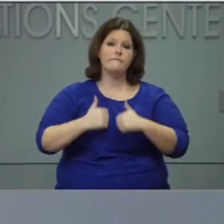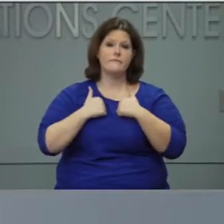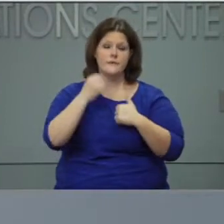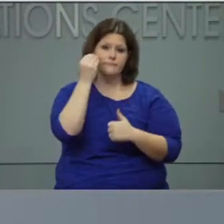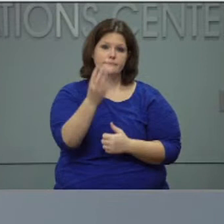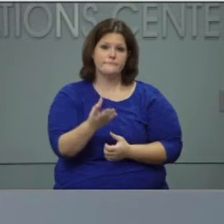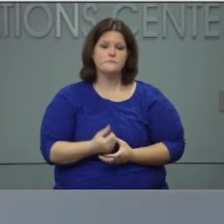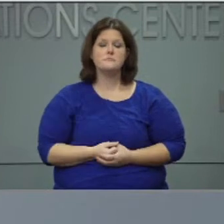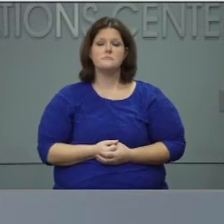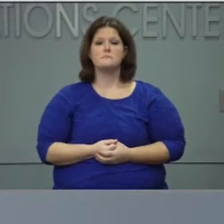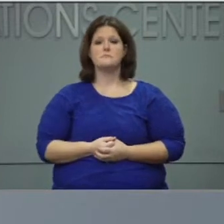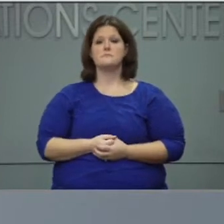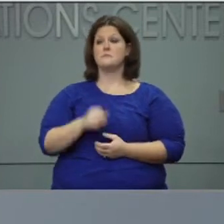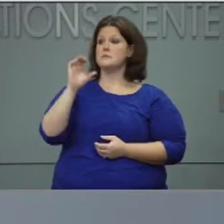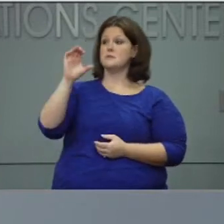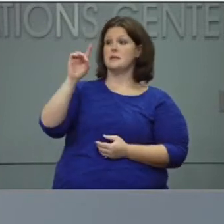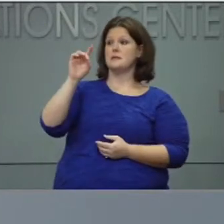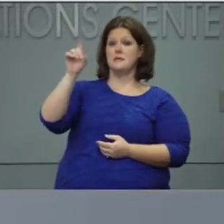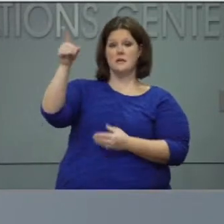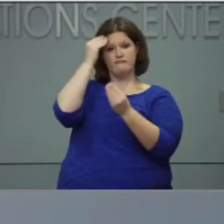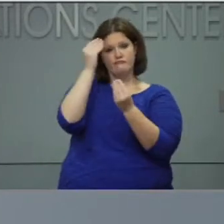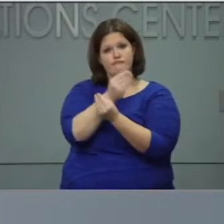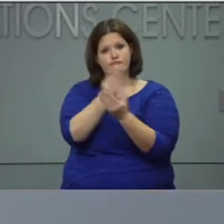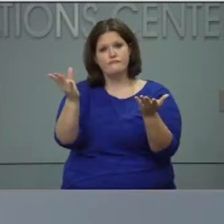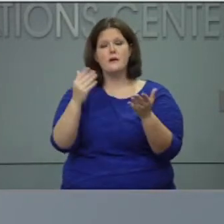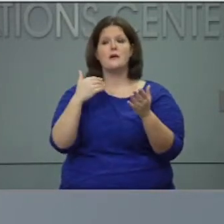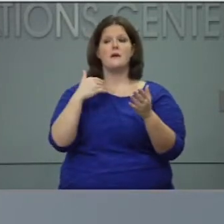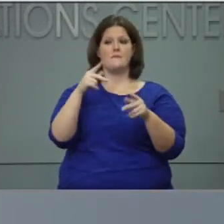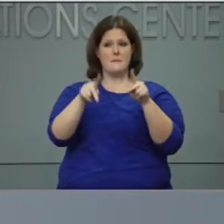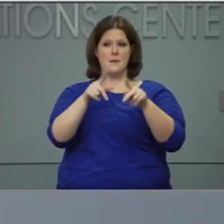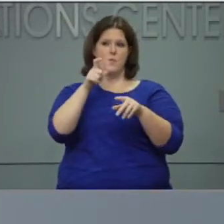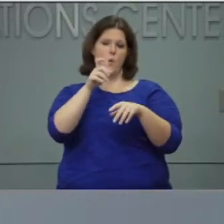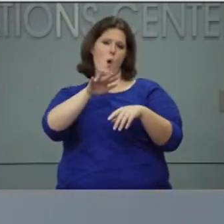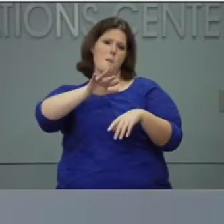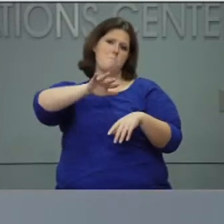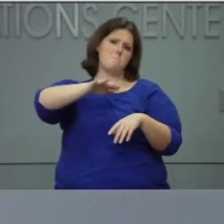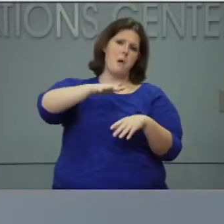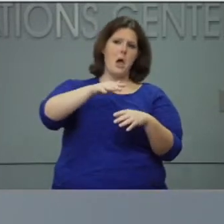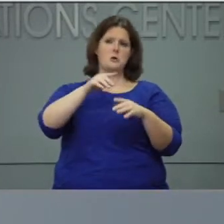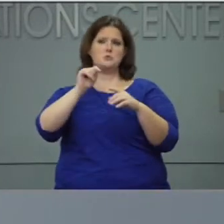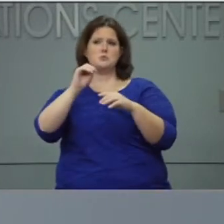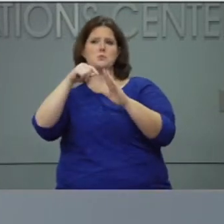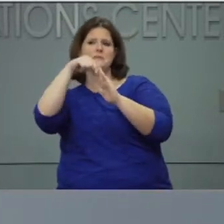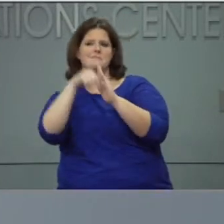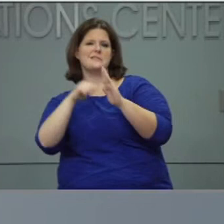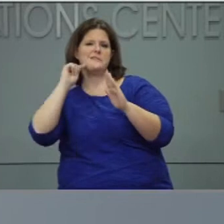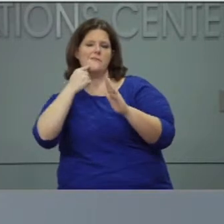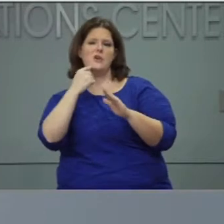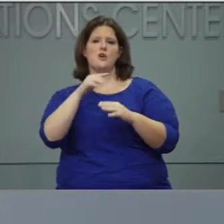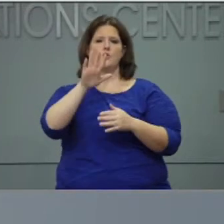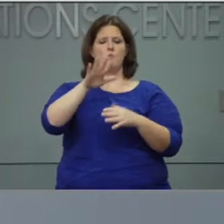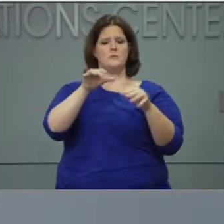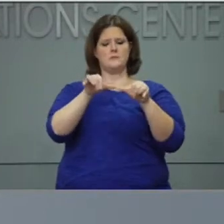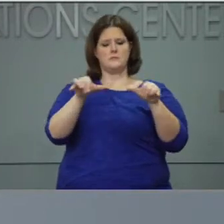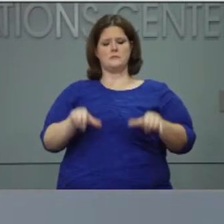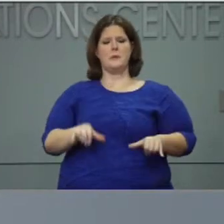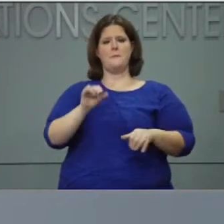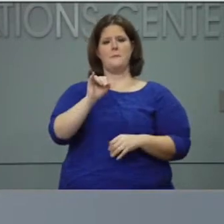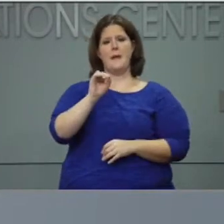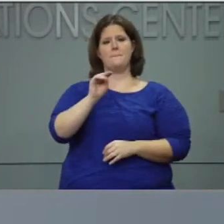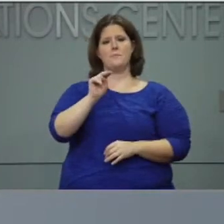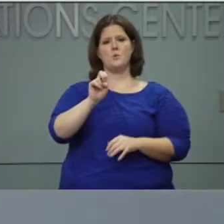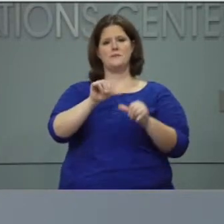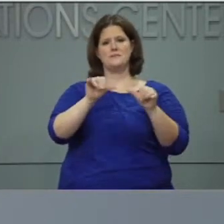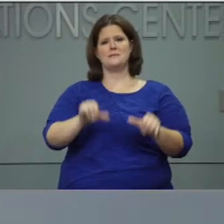guidance for people who are moderate to severely immunocompromised. The CDC recommends that if you are immunocompromised and